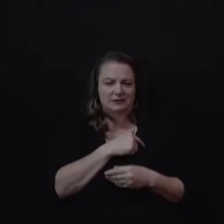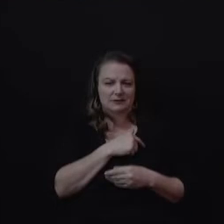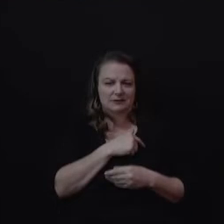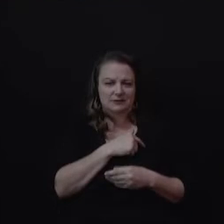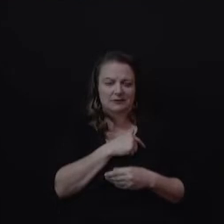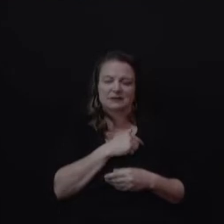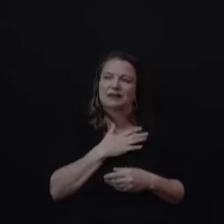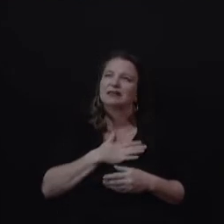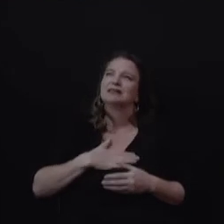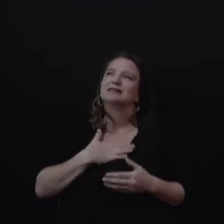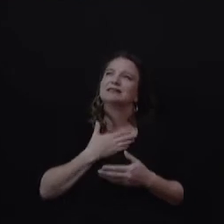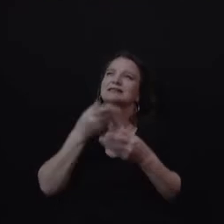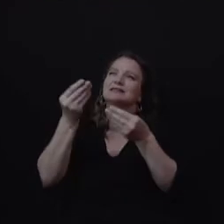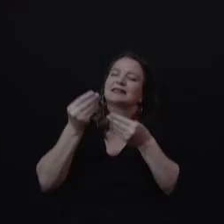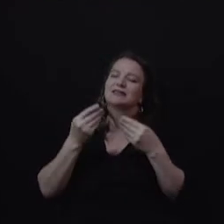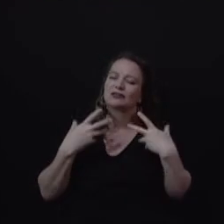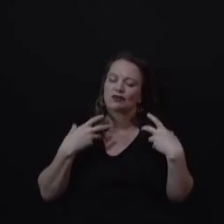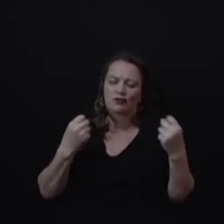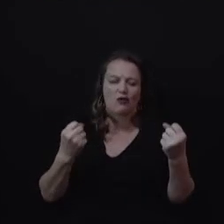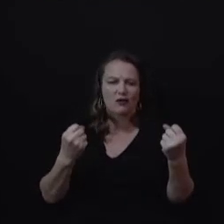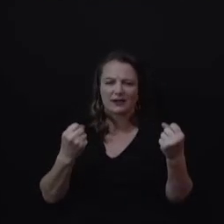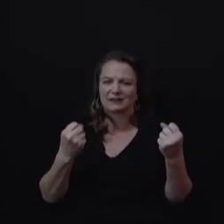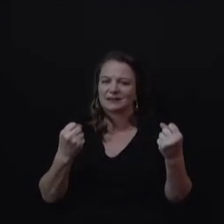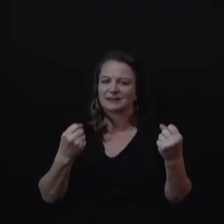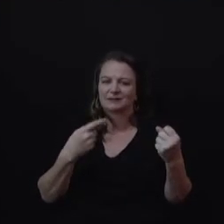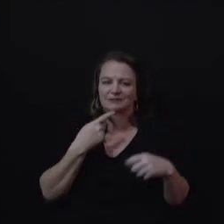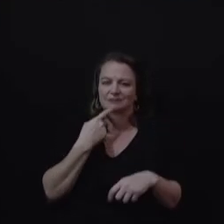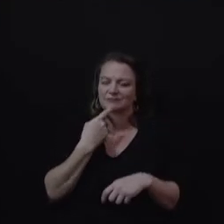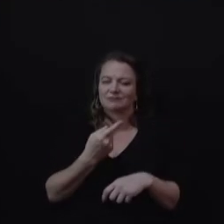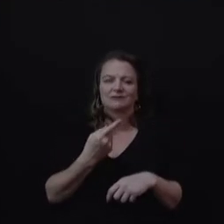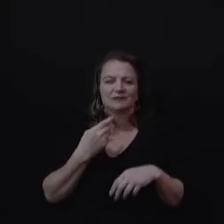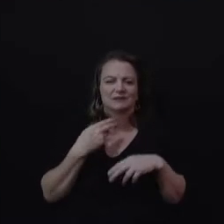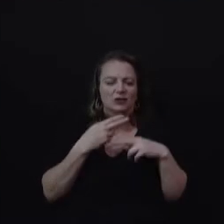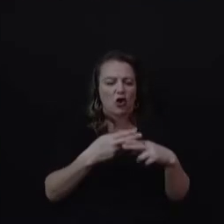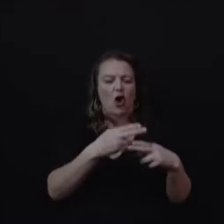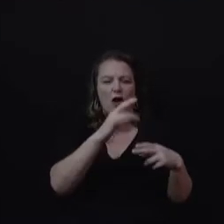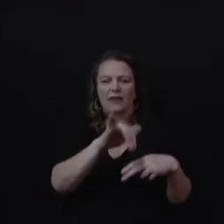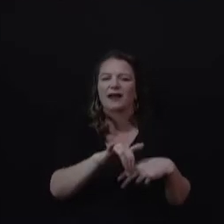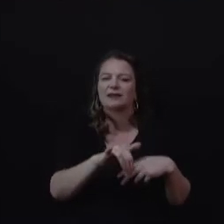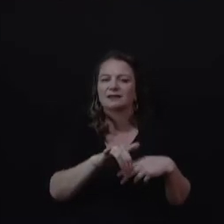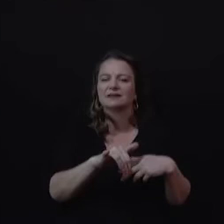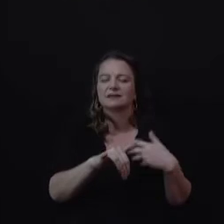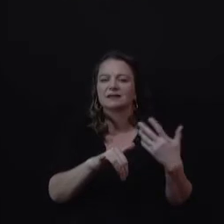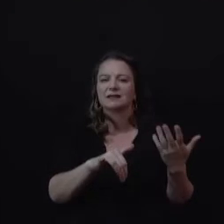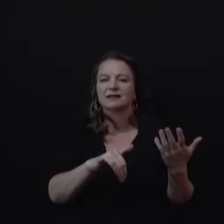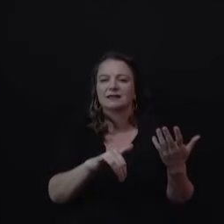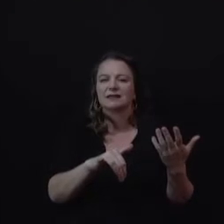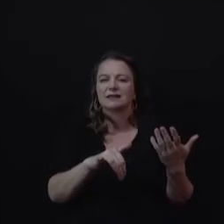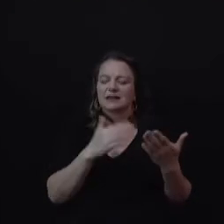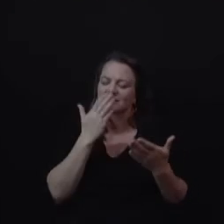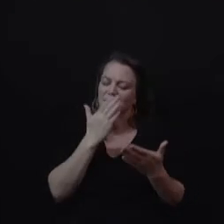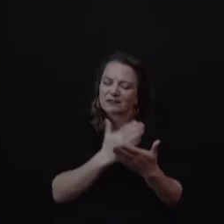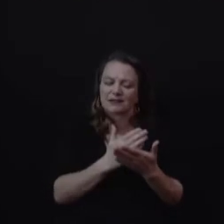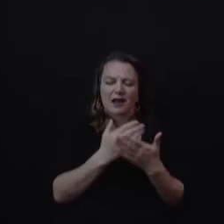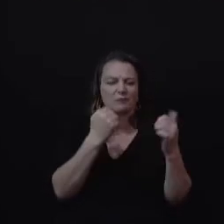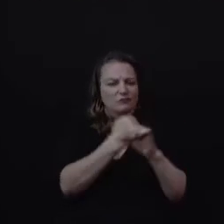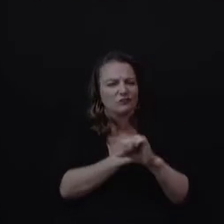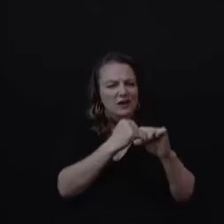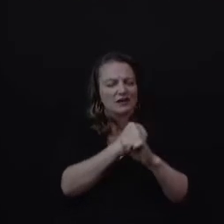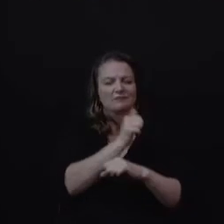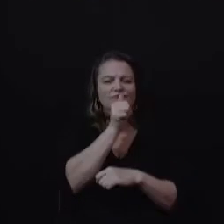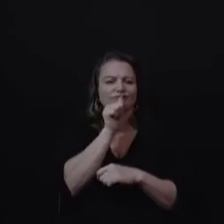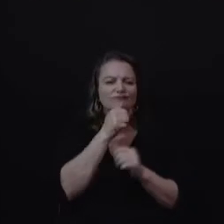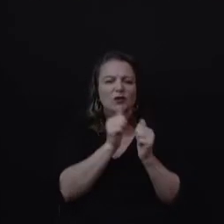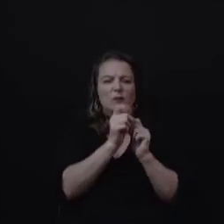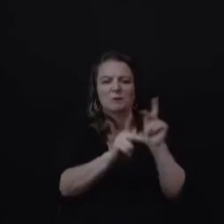would you give us the courage to call that out for what it is? Would you help us to stop fighting people and to fight the fight that we are